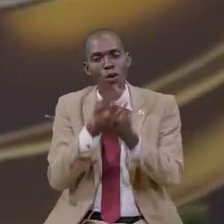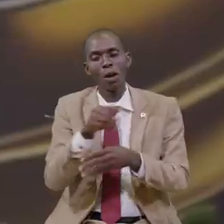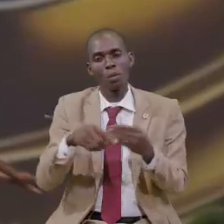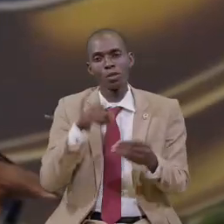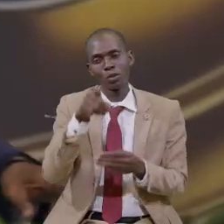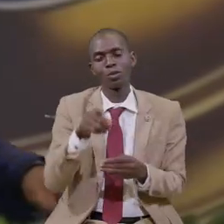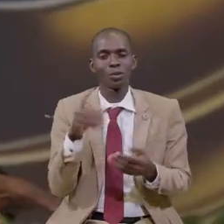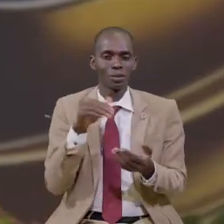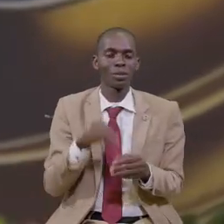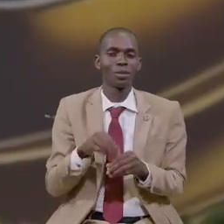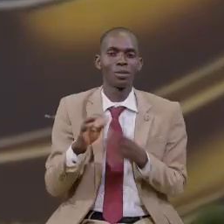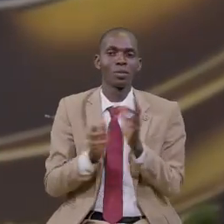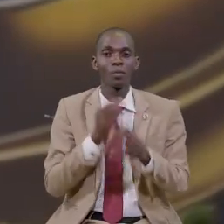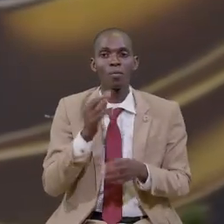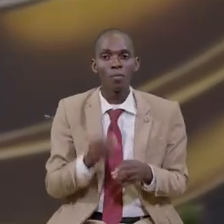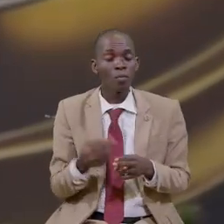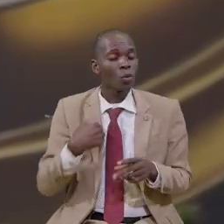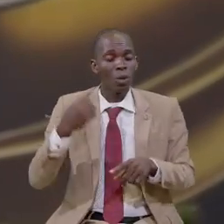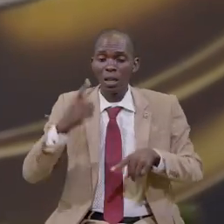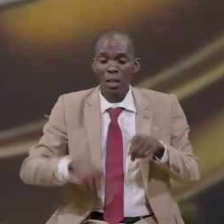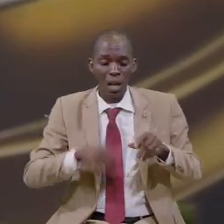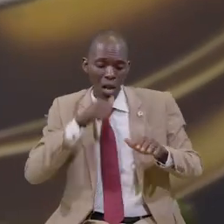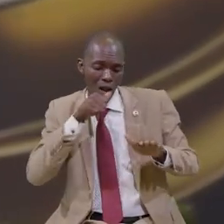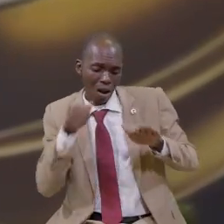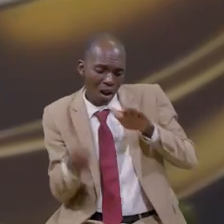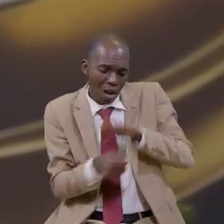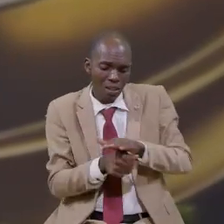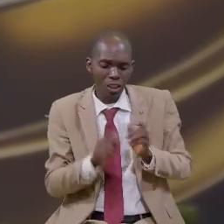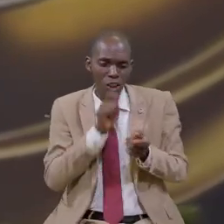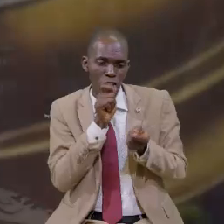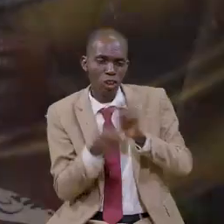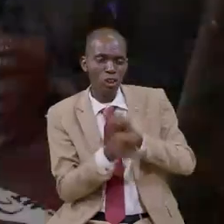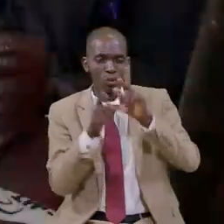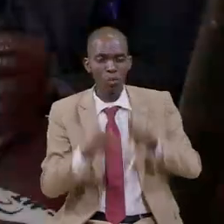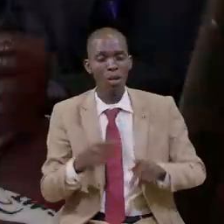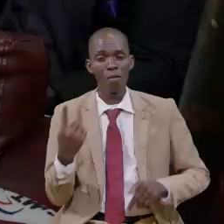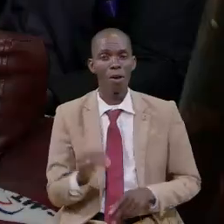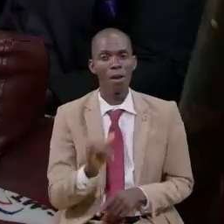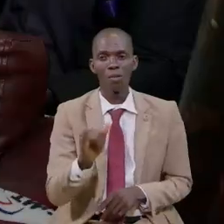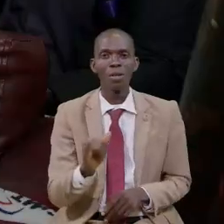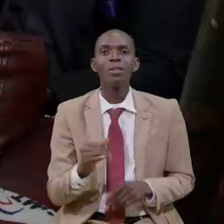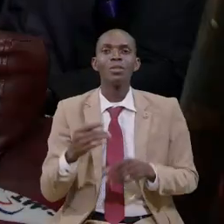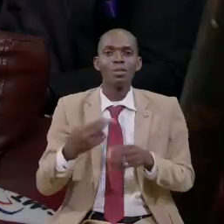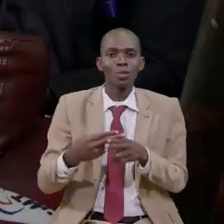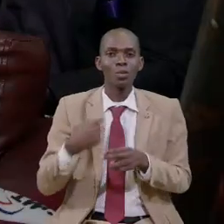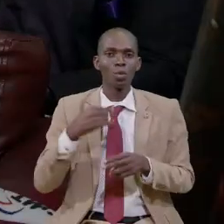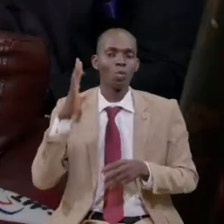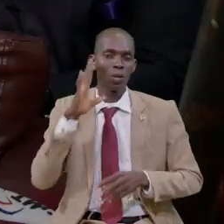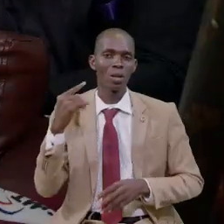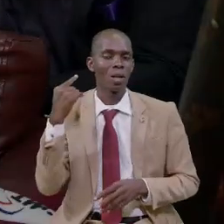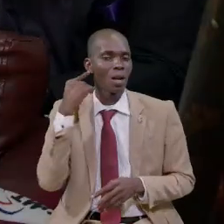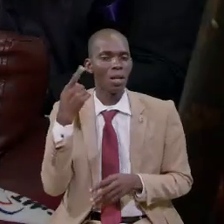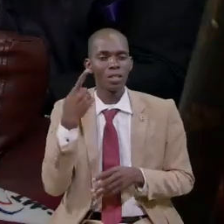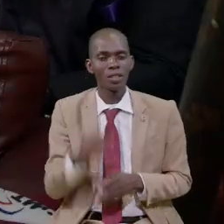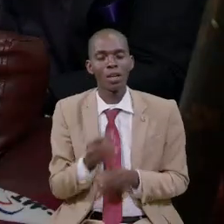change maker forever and ever. Will hear the news. And they heard the news, and all